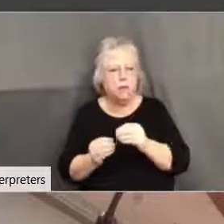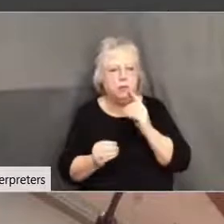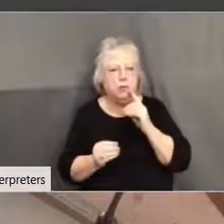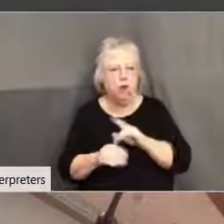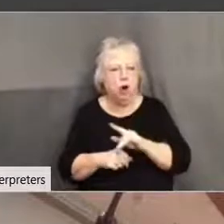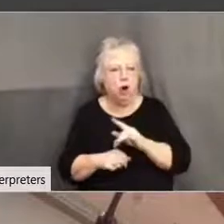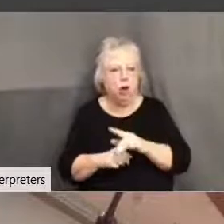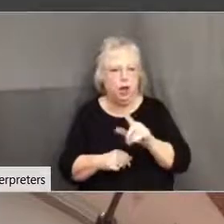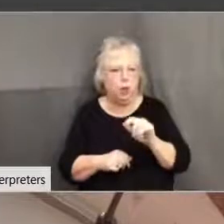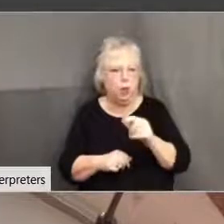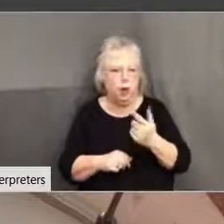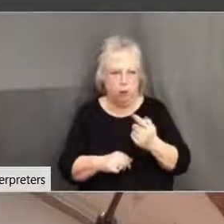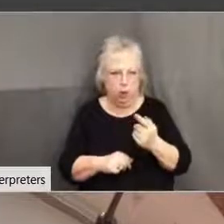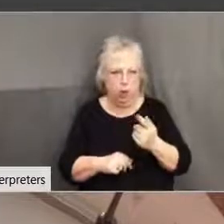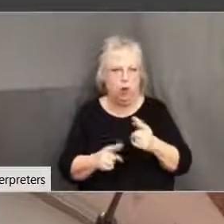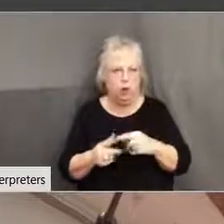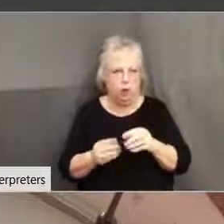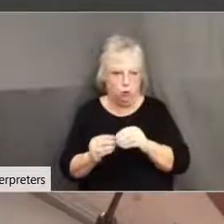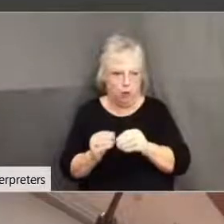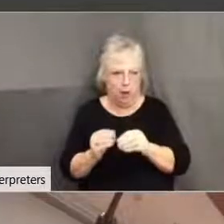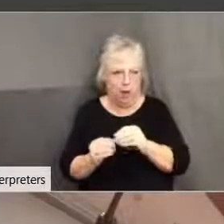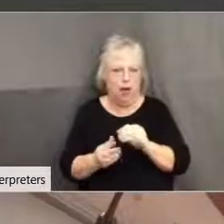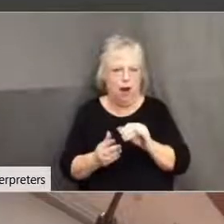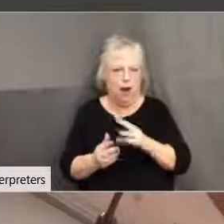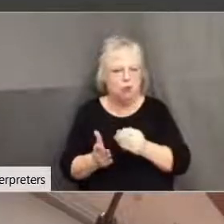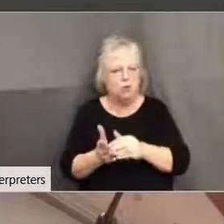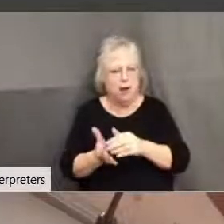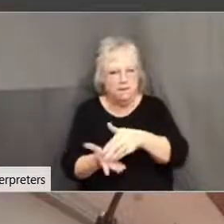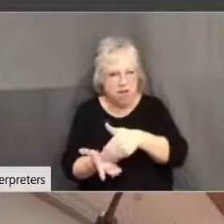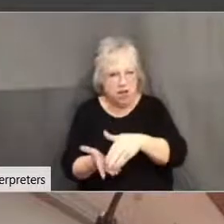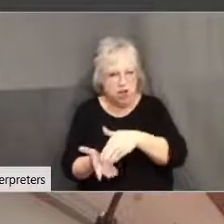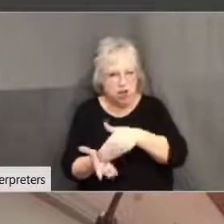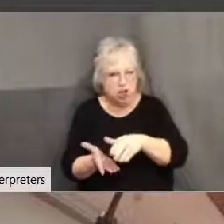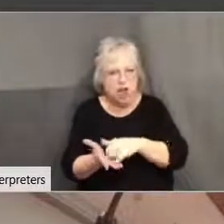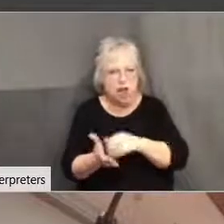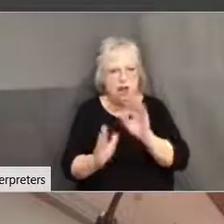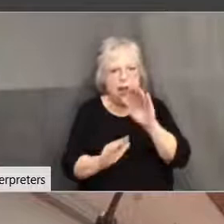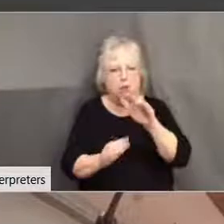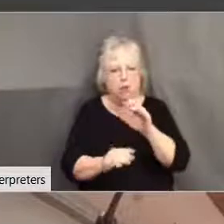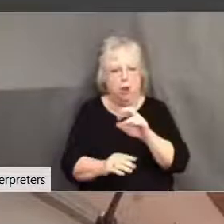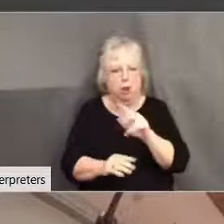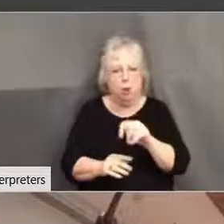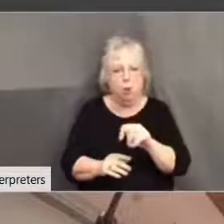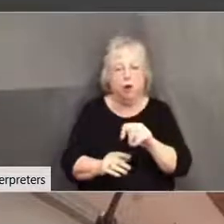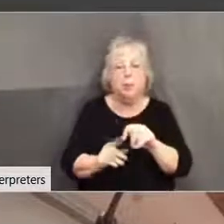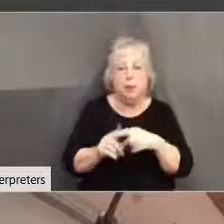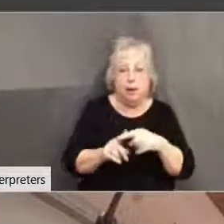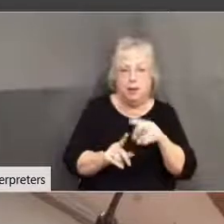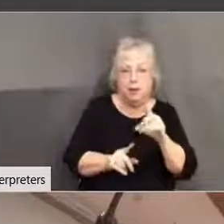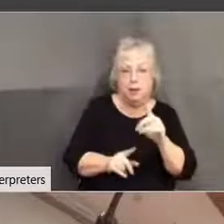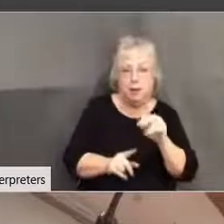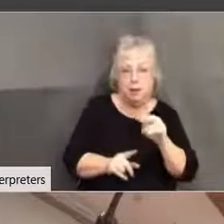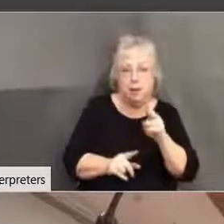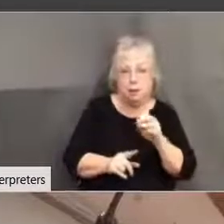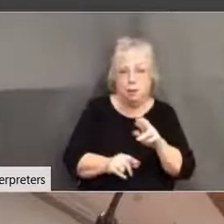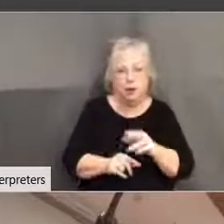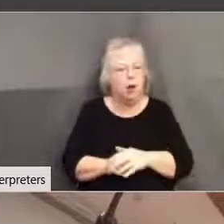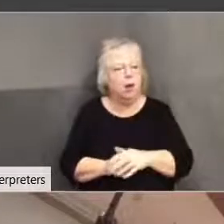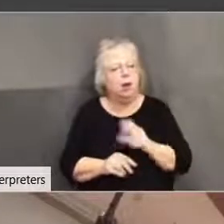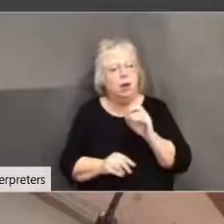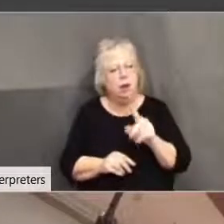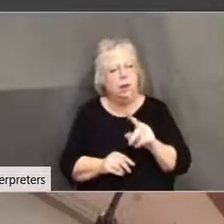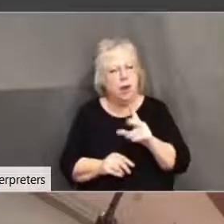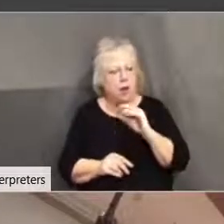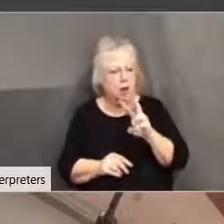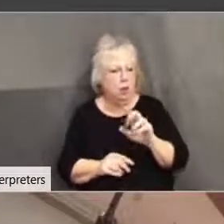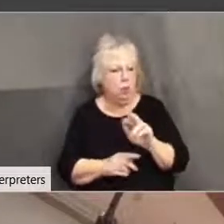2021 to get repaired and refinished was that basketball court as well as Dunbar. Okay, and then also Wakefield